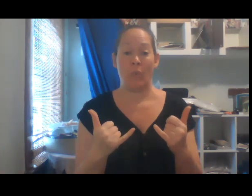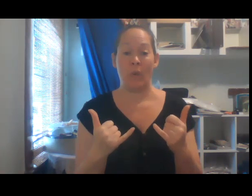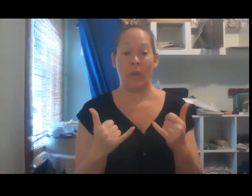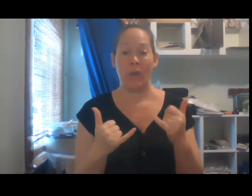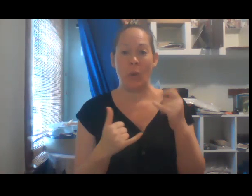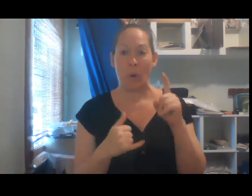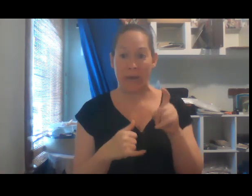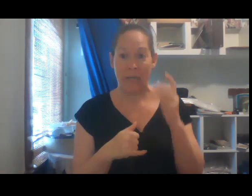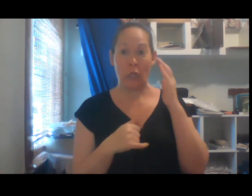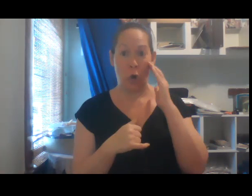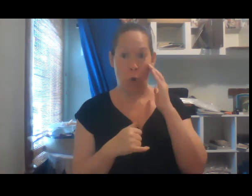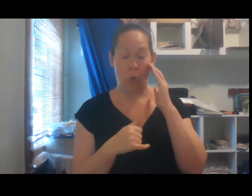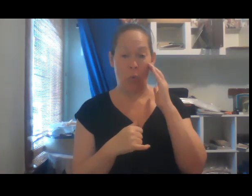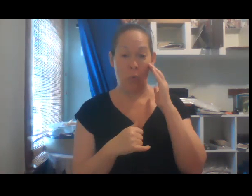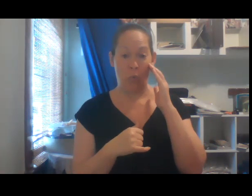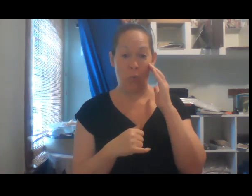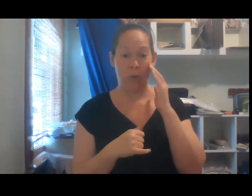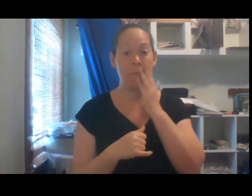let me get my times here,